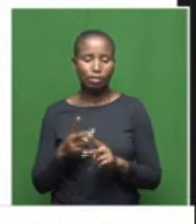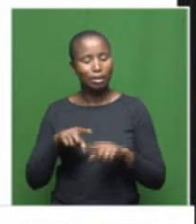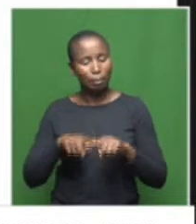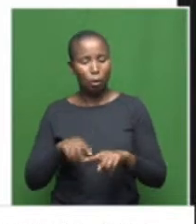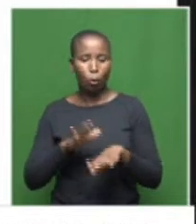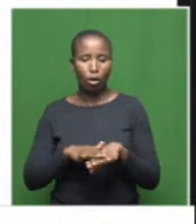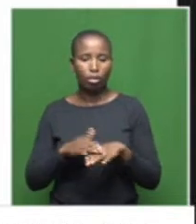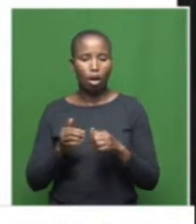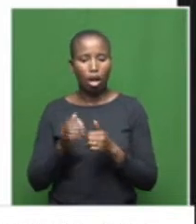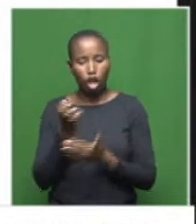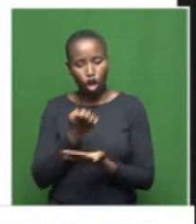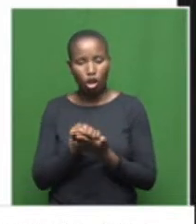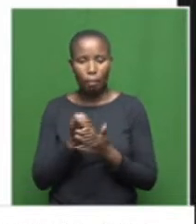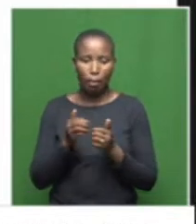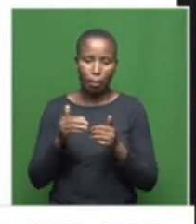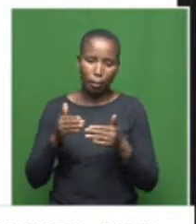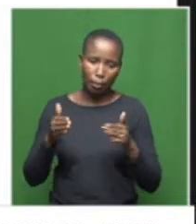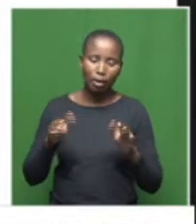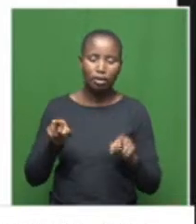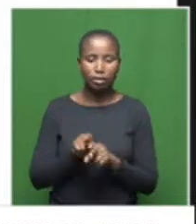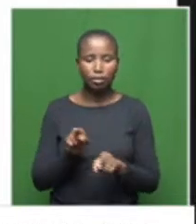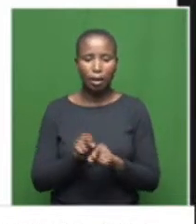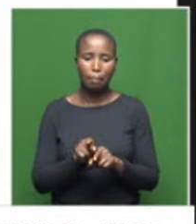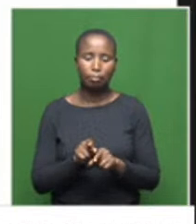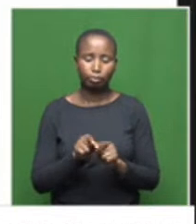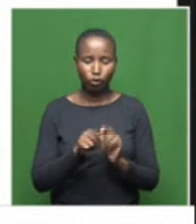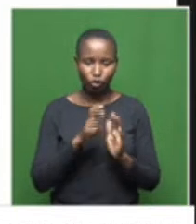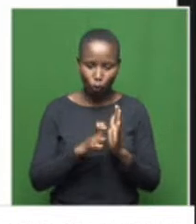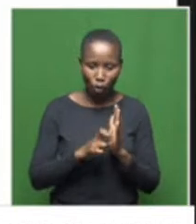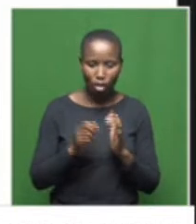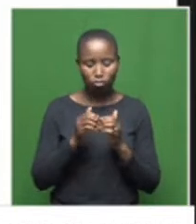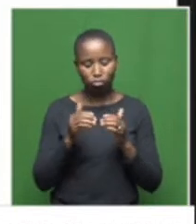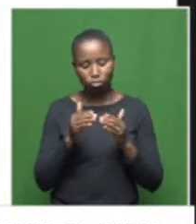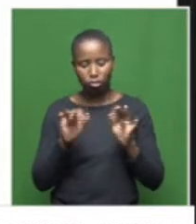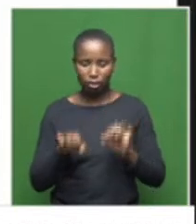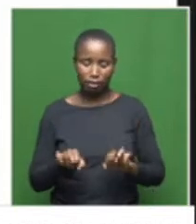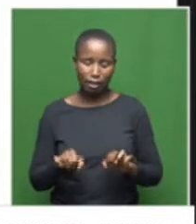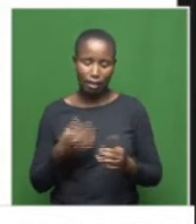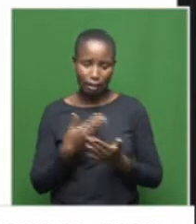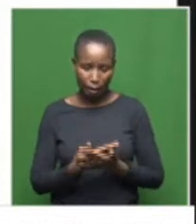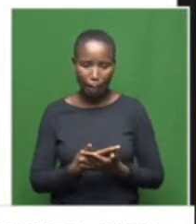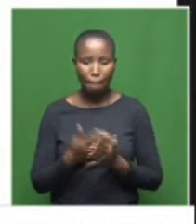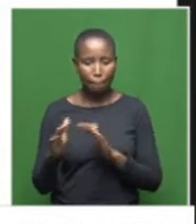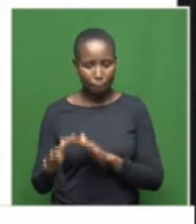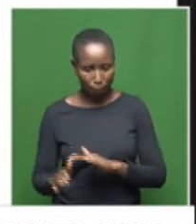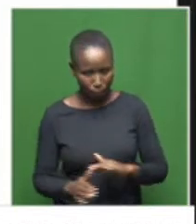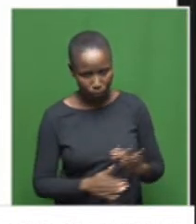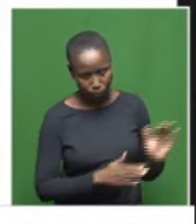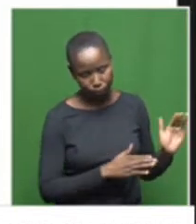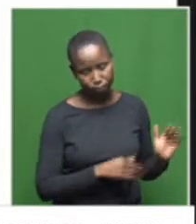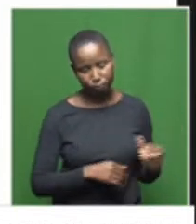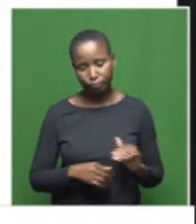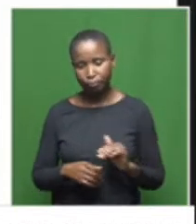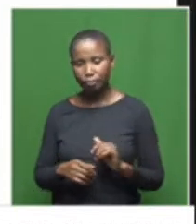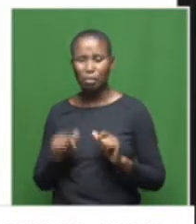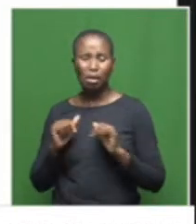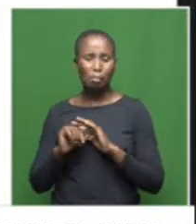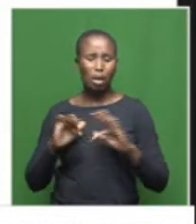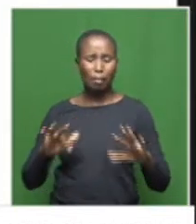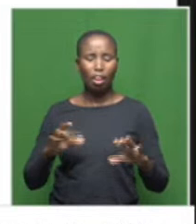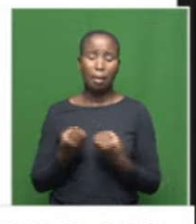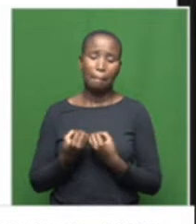of restrictions. Also, I think we have very high underlying immune protection, either through